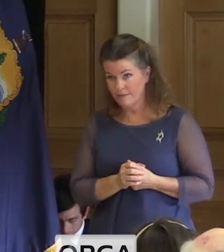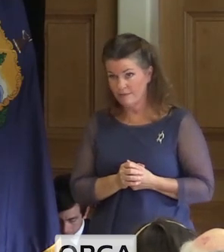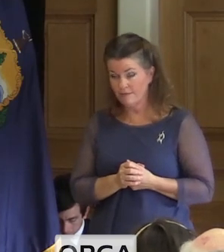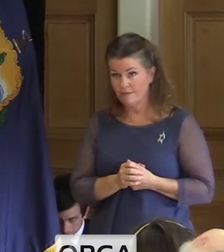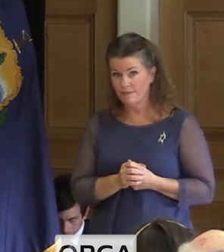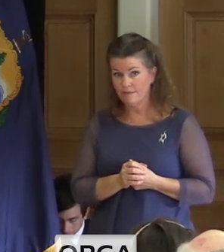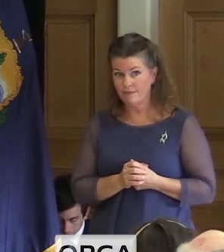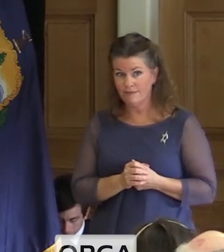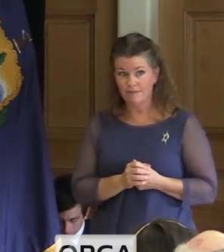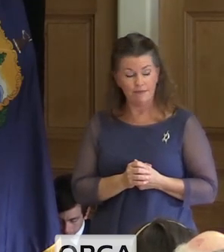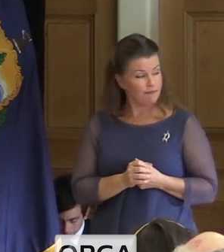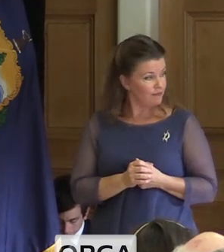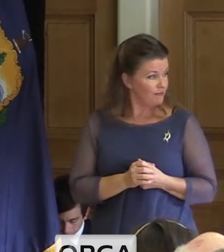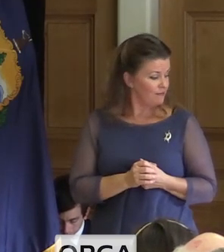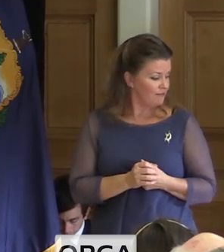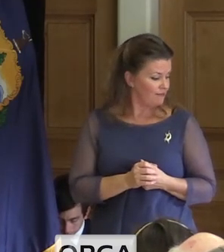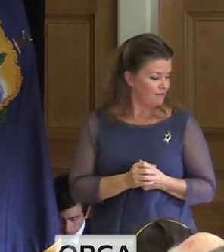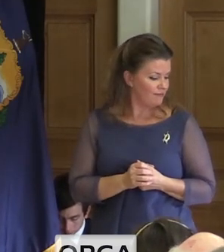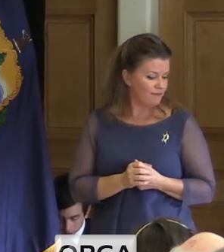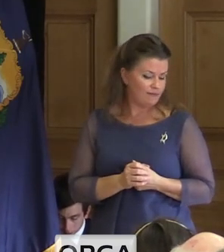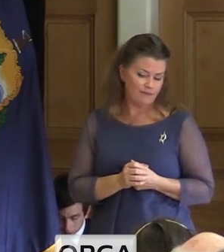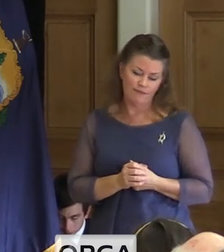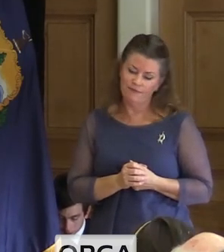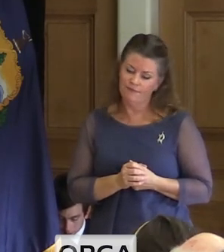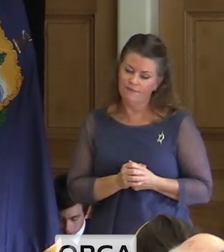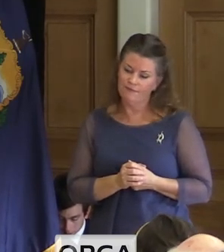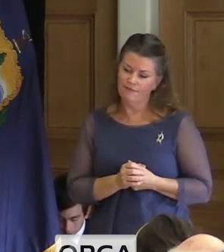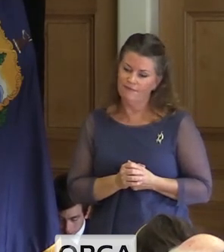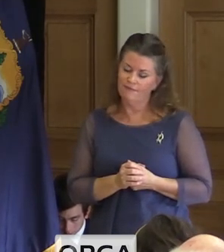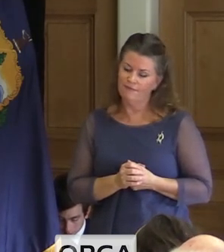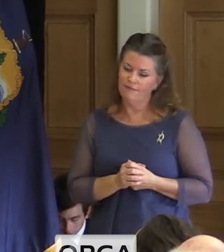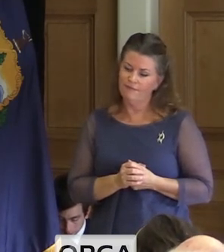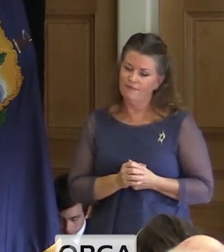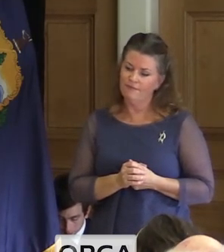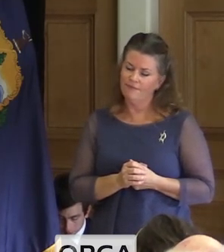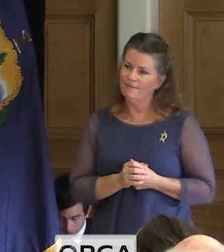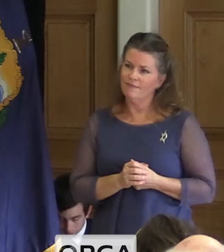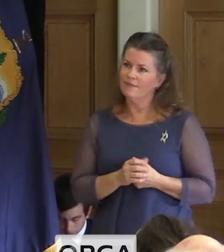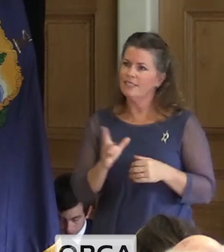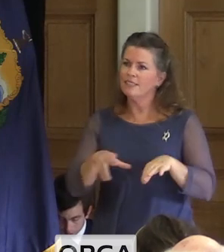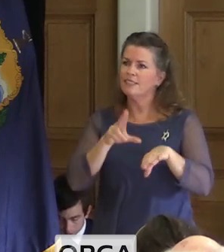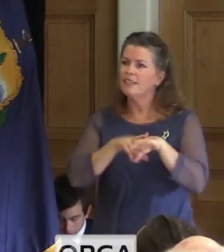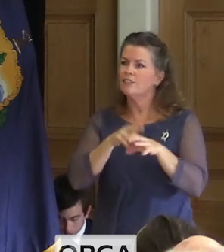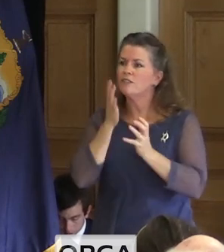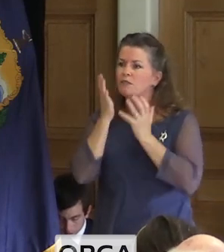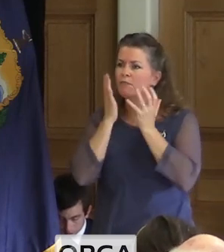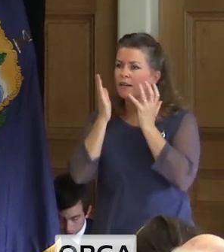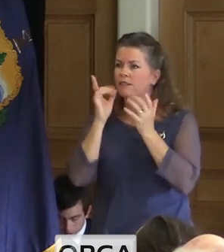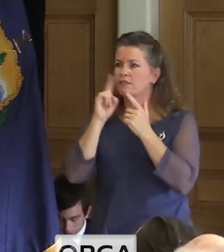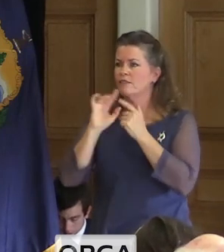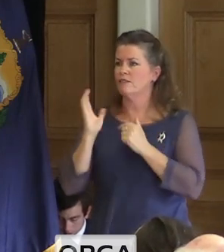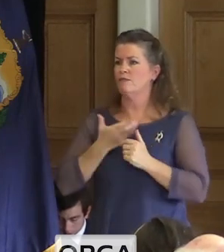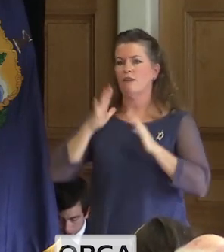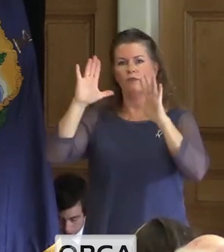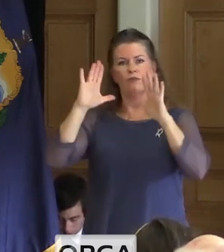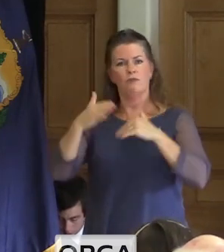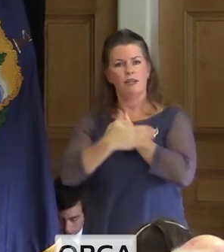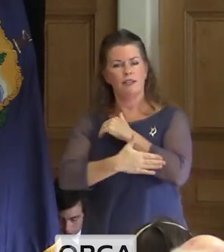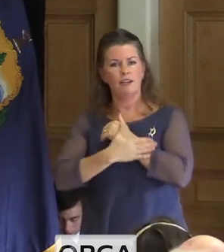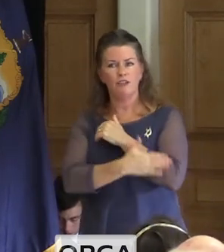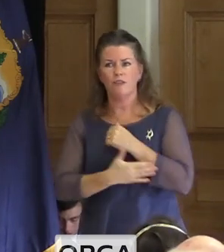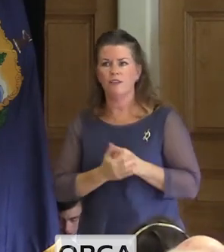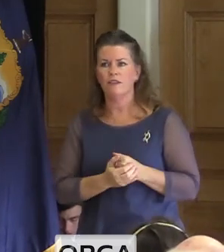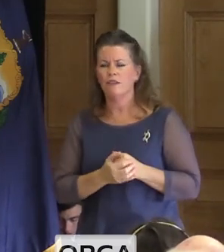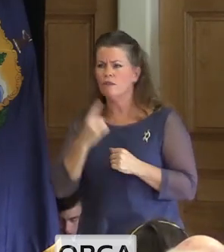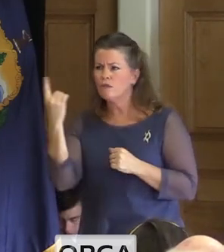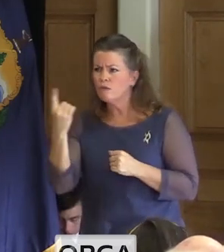And that we must end the international embarrassment of our great country being the only major nation on earth